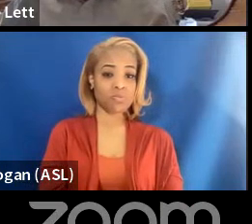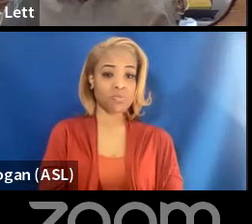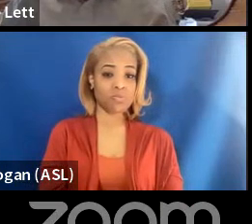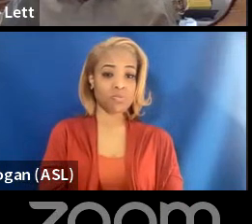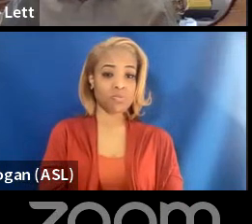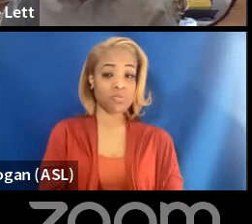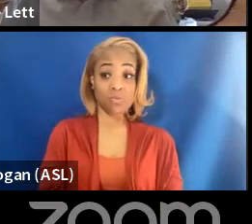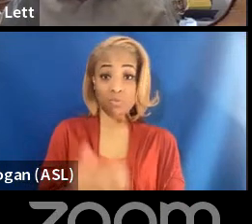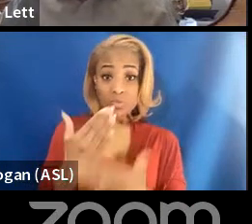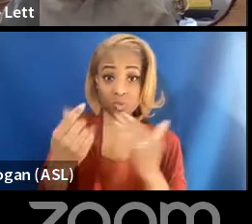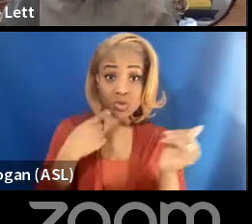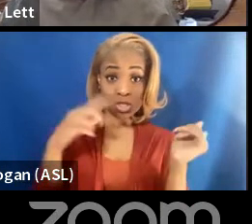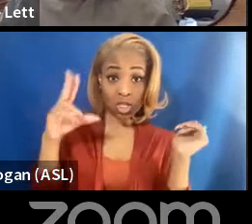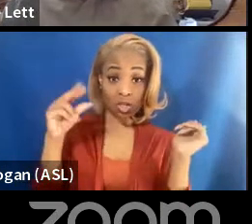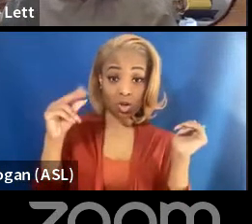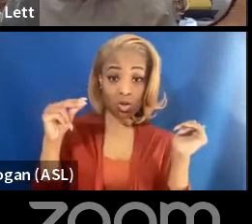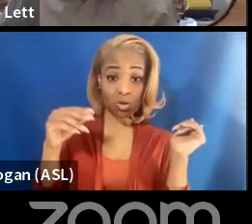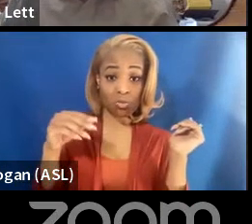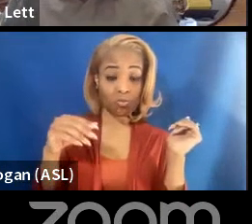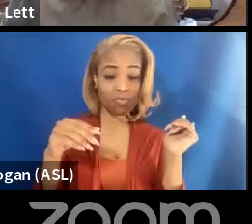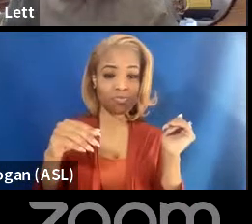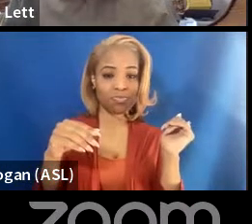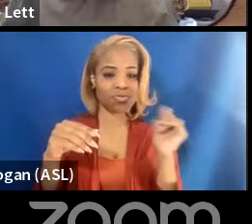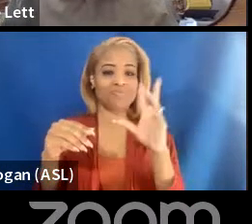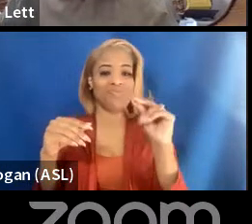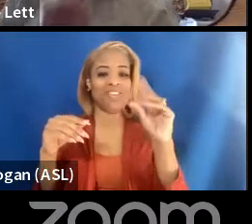I'm sorry, did someone say nay? No, I'm just...